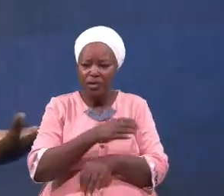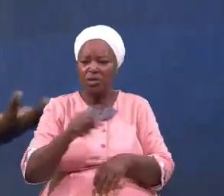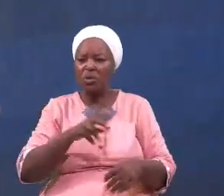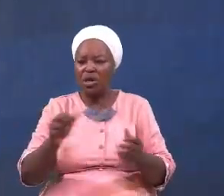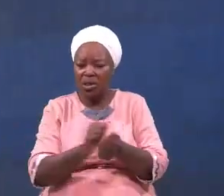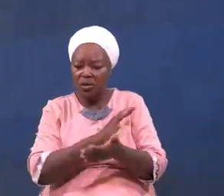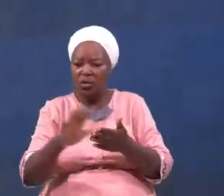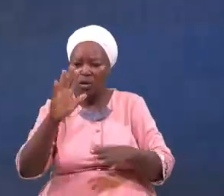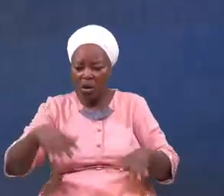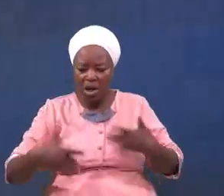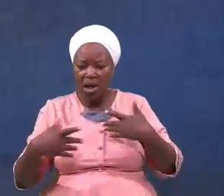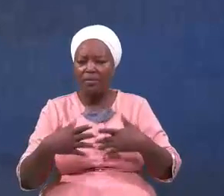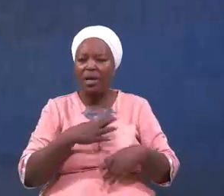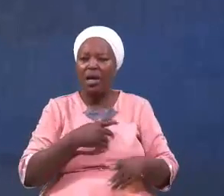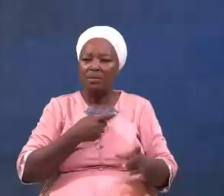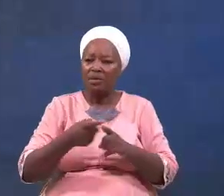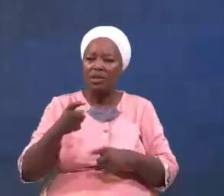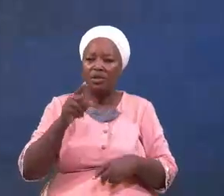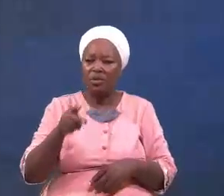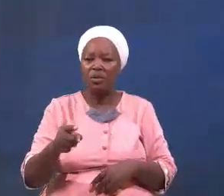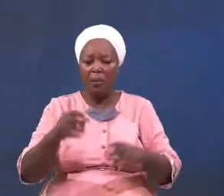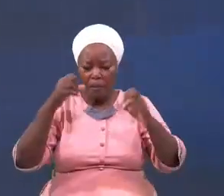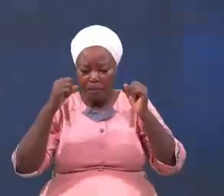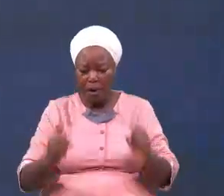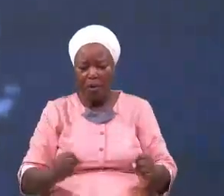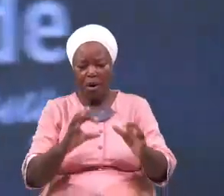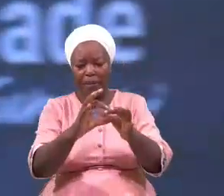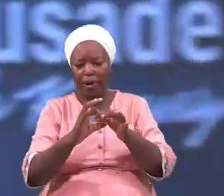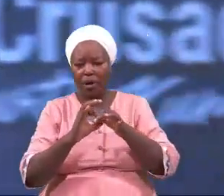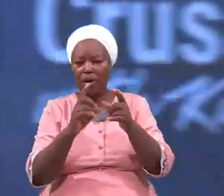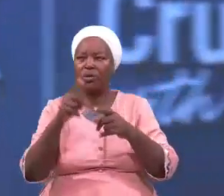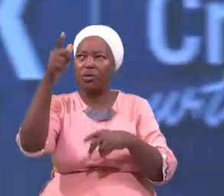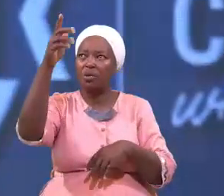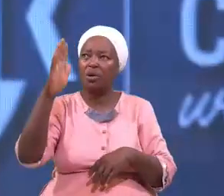brain, afflicting you. Power belongs unto God.